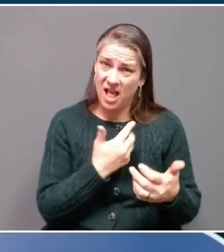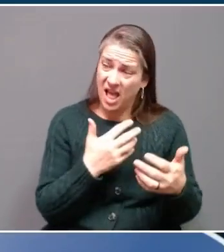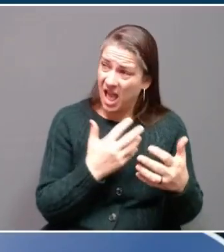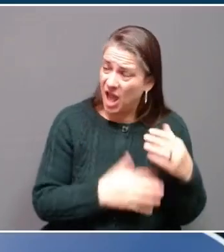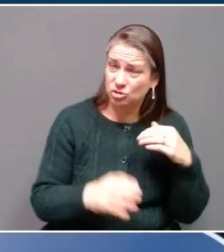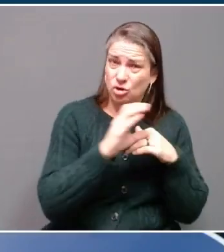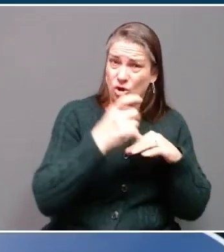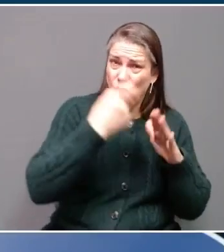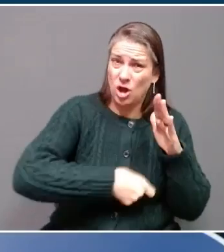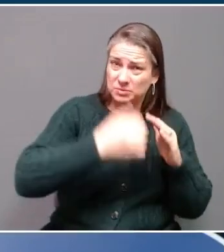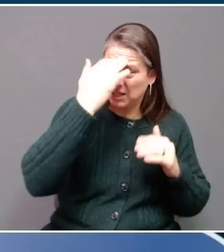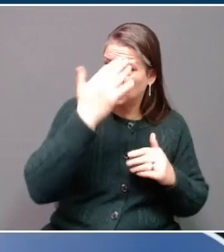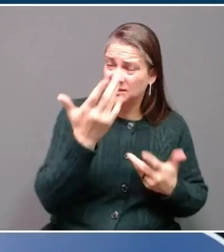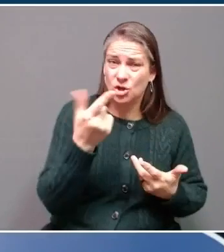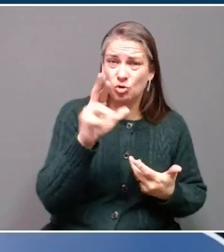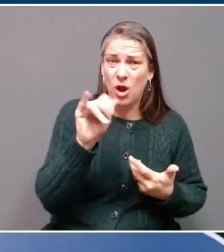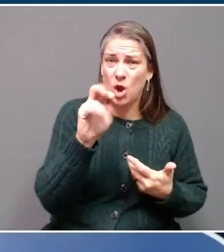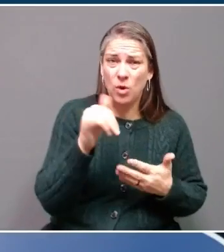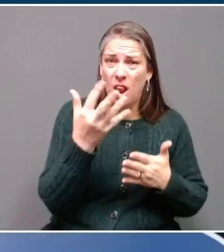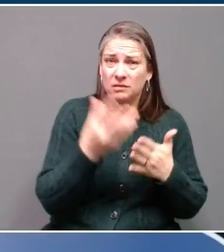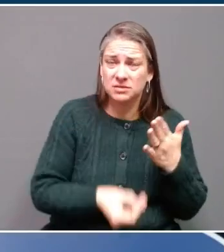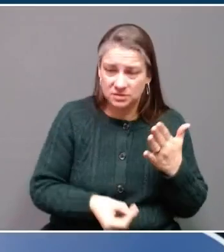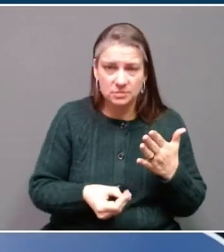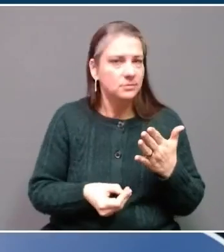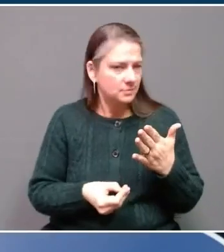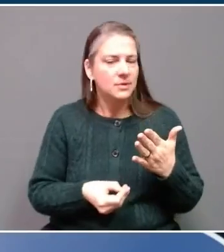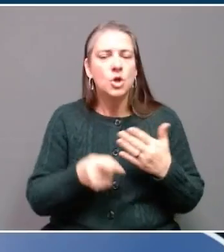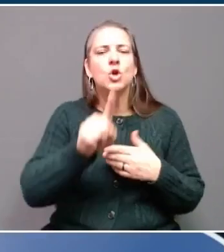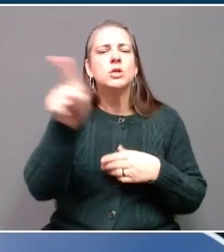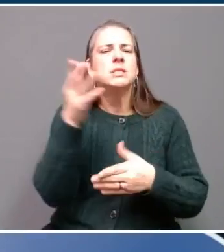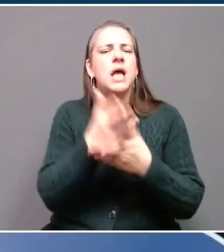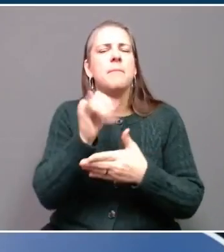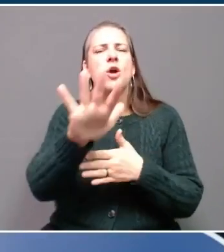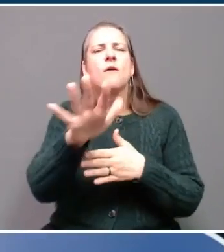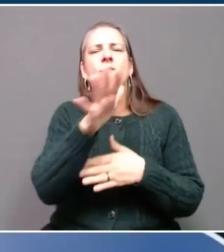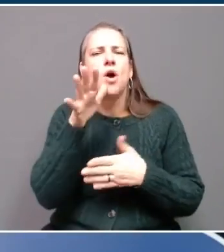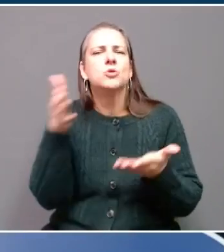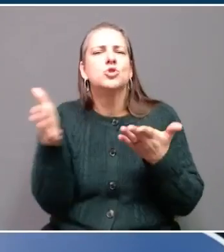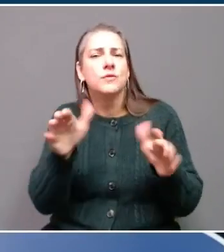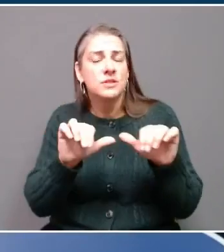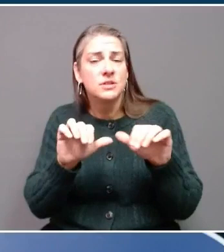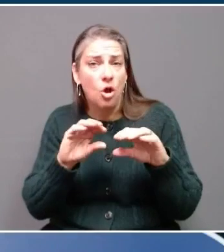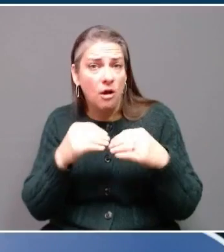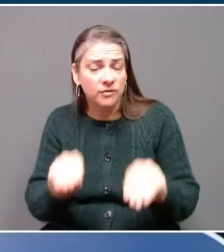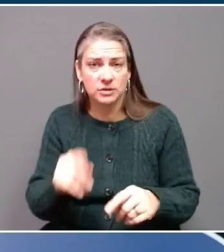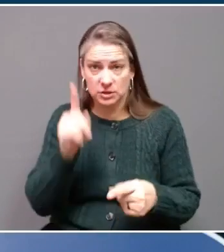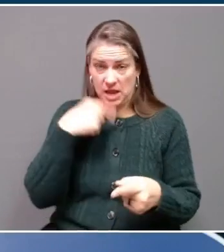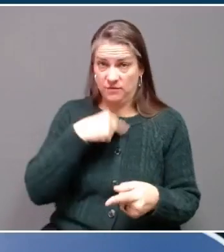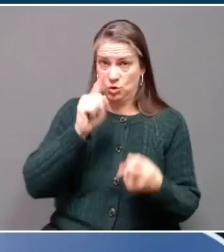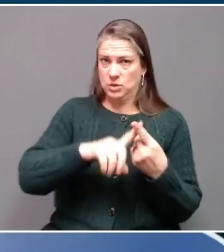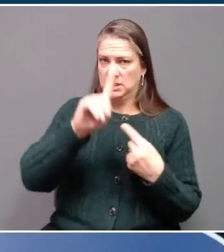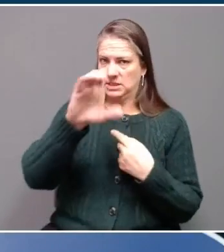the granary. To apply, stop by your local Farm Service Agency office. You have until December 29th to apply. For